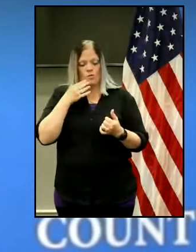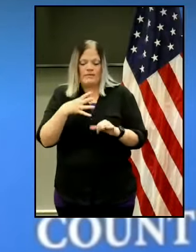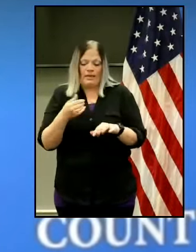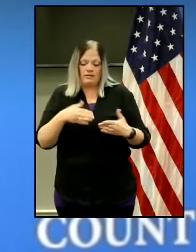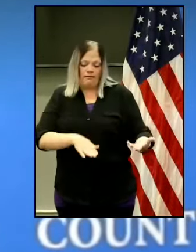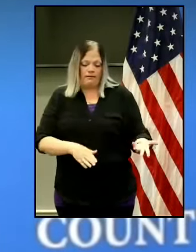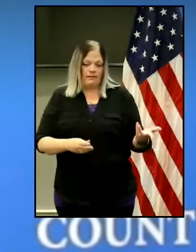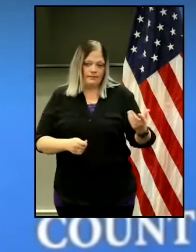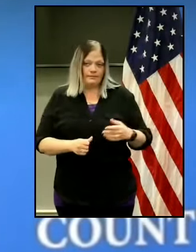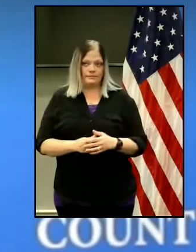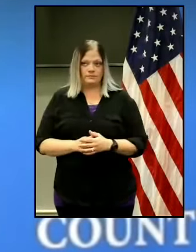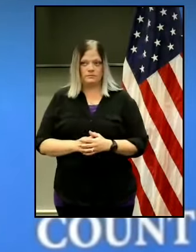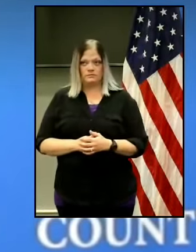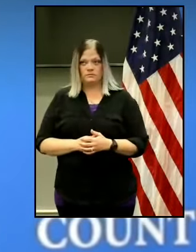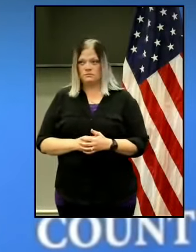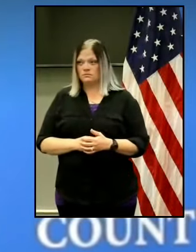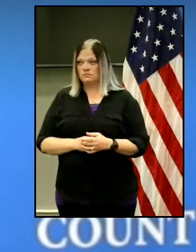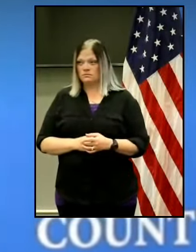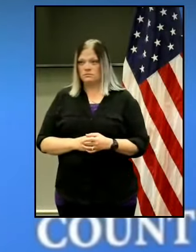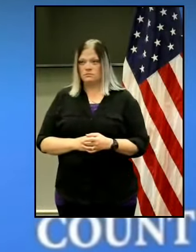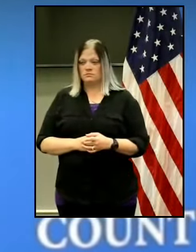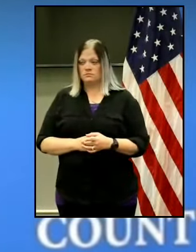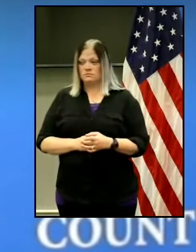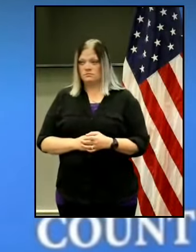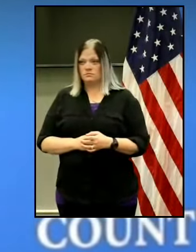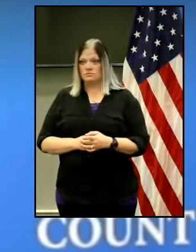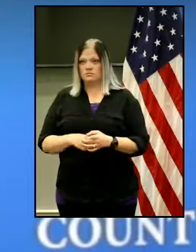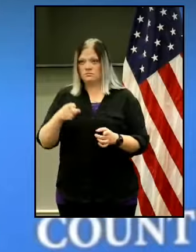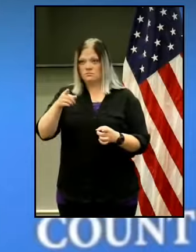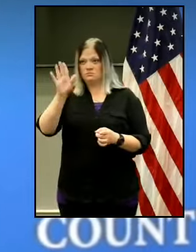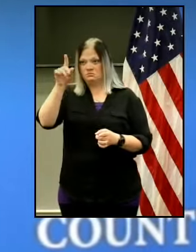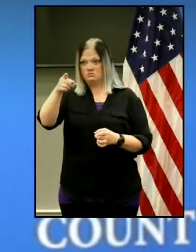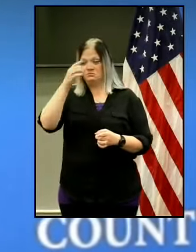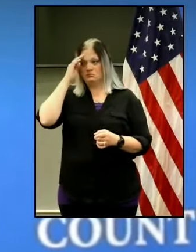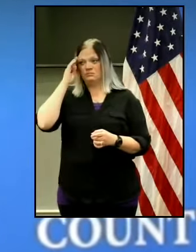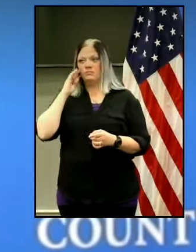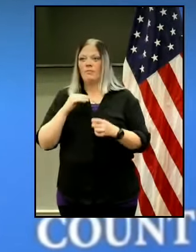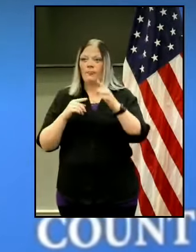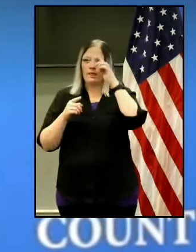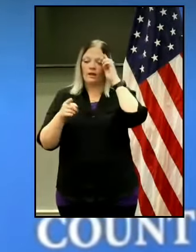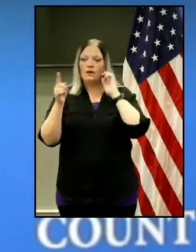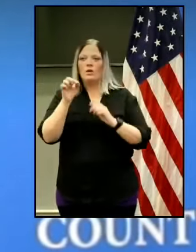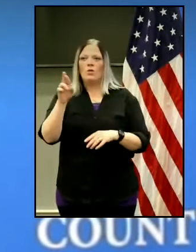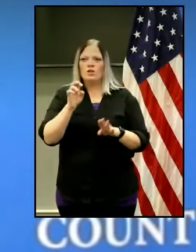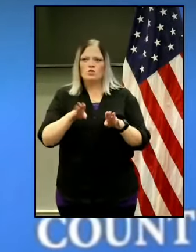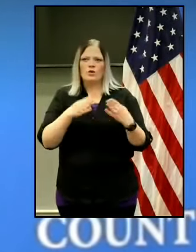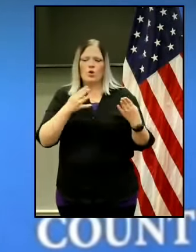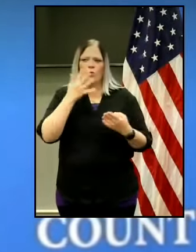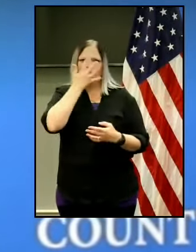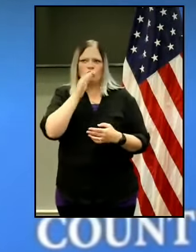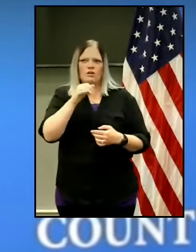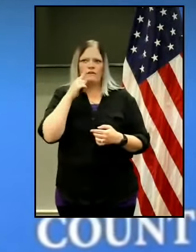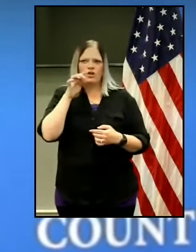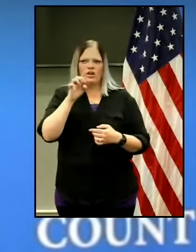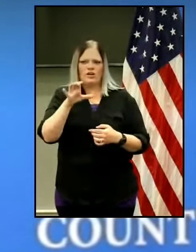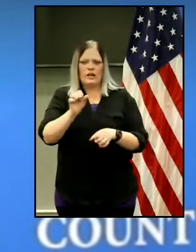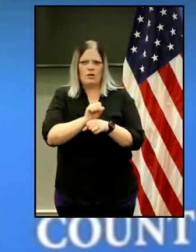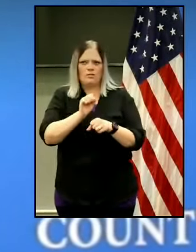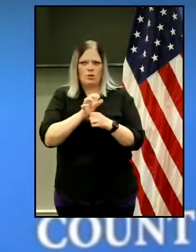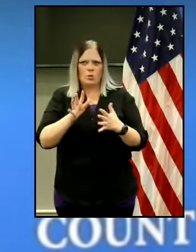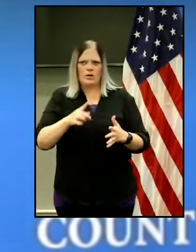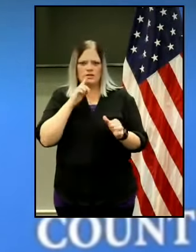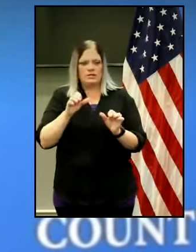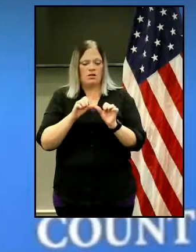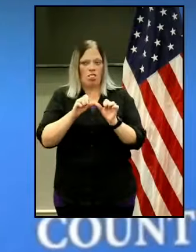dying. You and then Mike and David. She had her hand up first, David. Yes. What does reopening look like for Erie County employees? Is there a